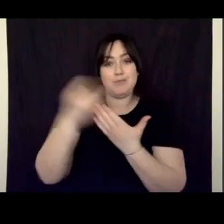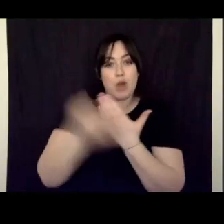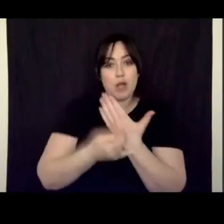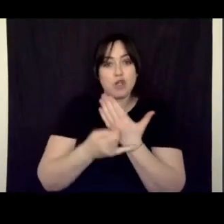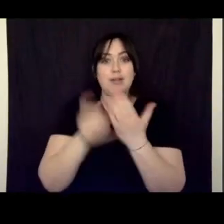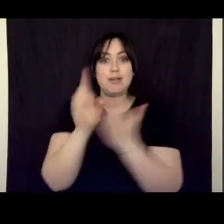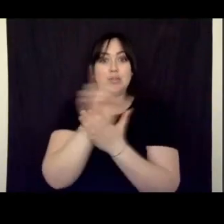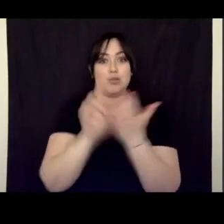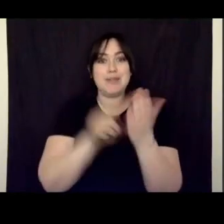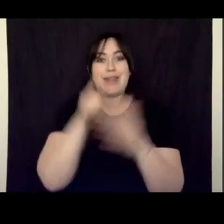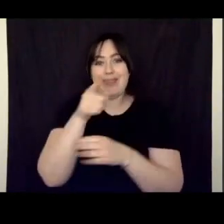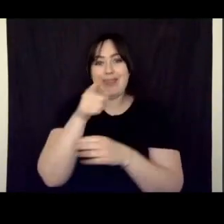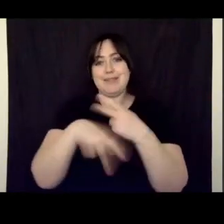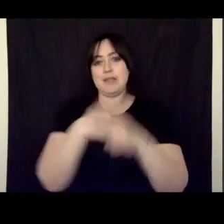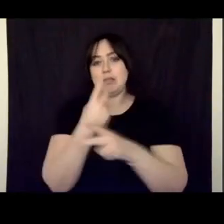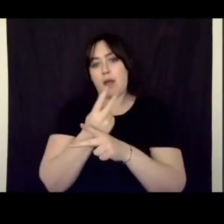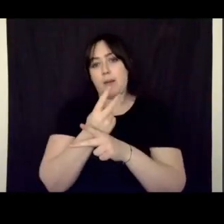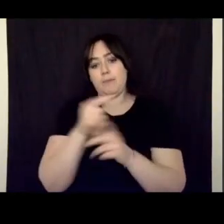slide.